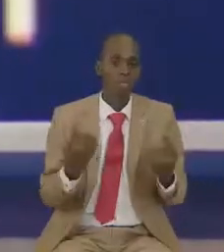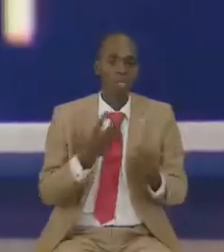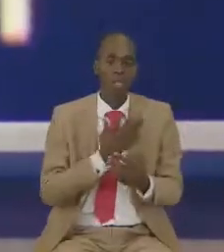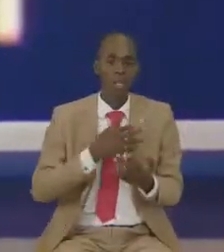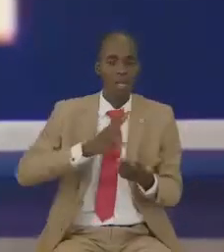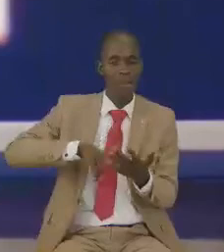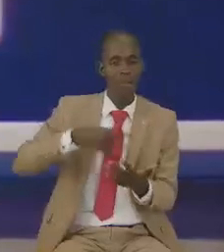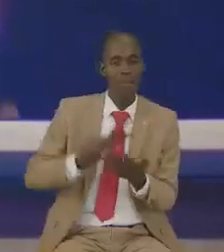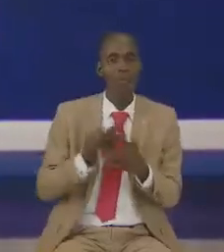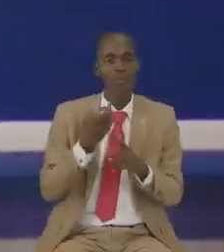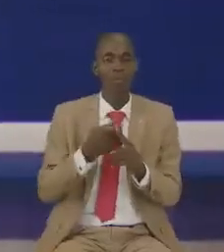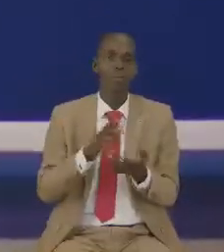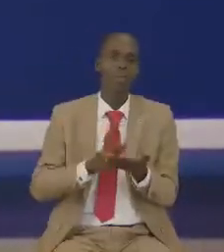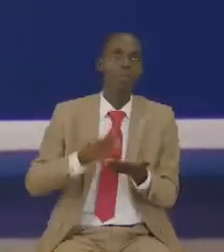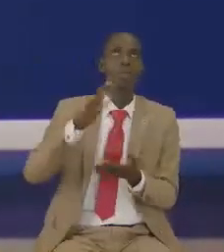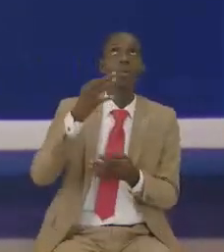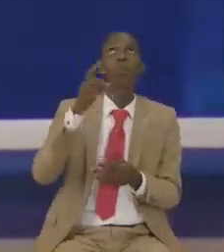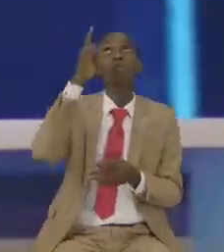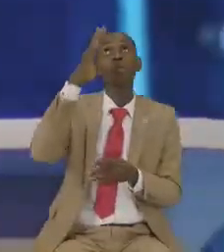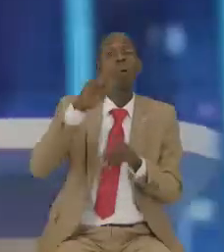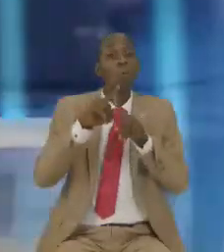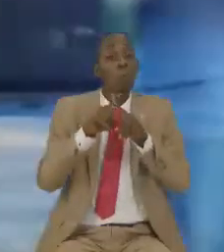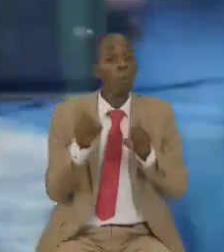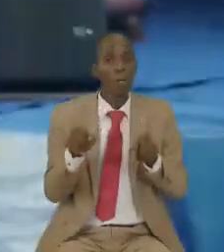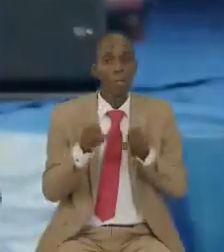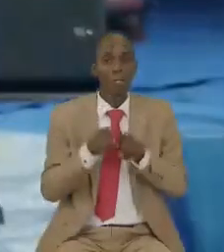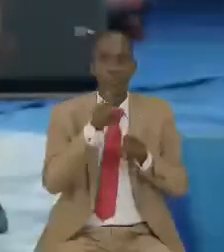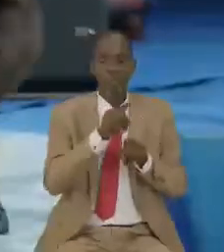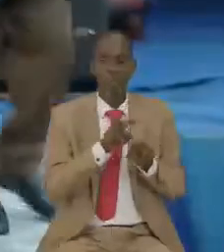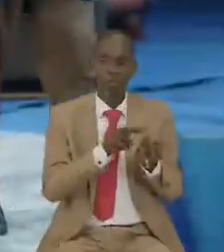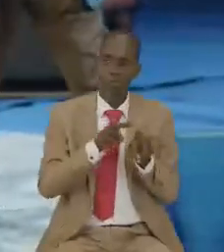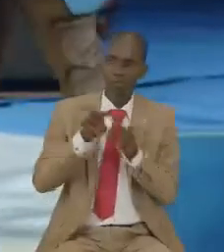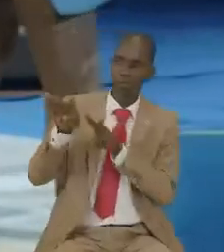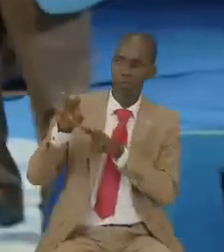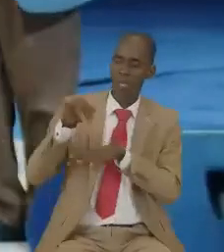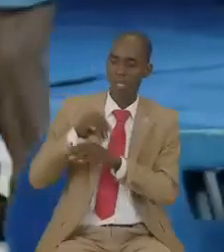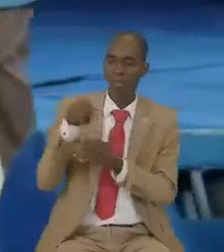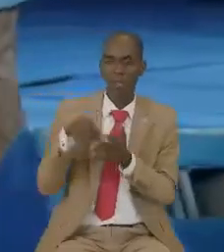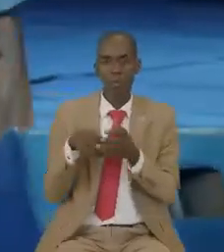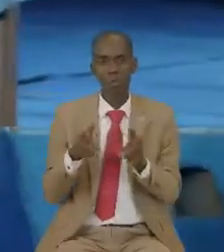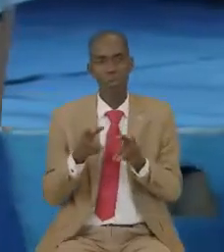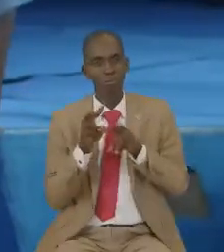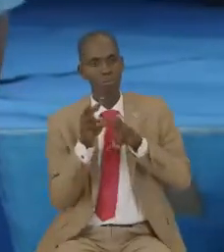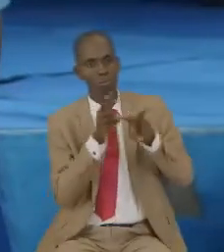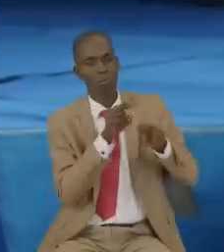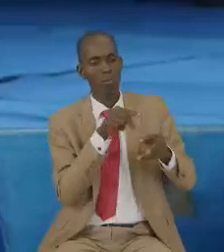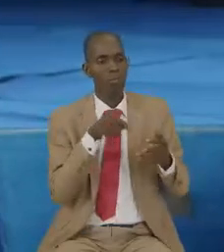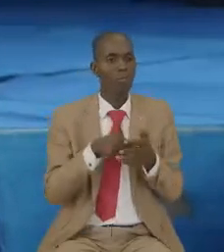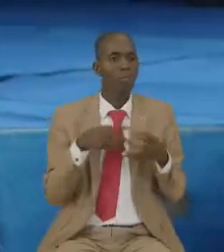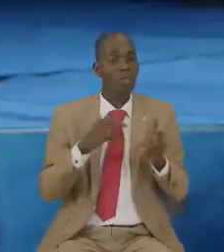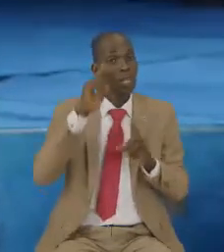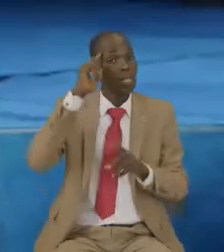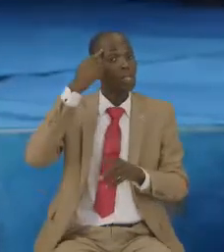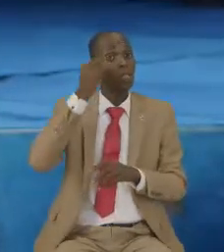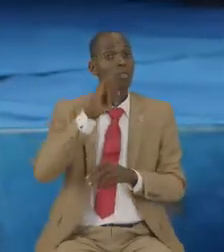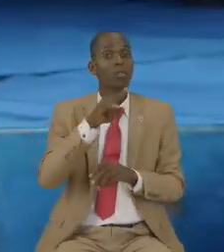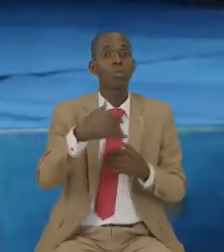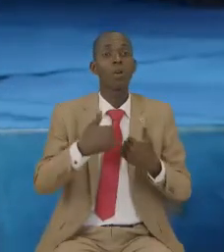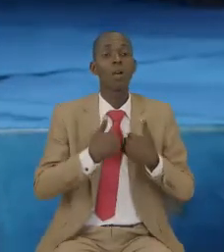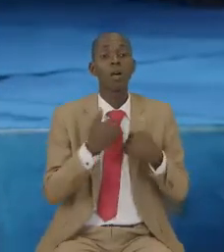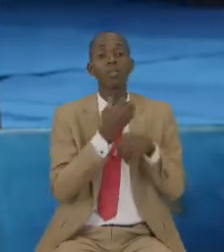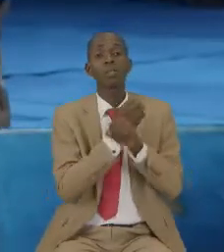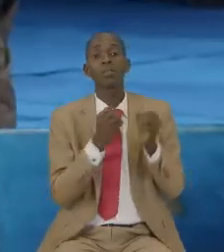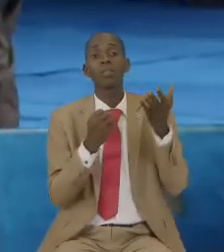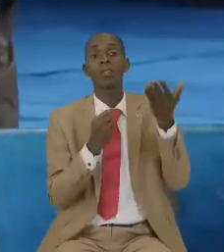the glory of God. But as you have looked this way and that way, thinking you have salvation